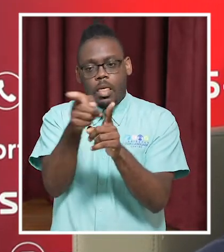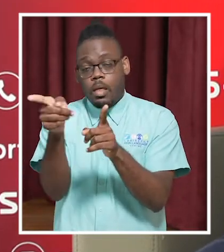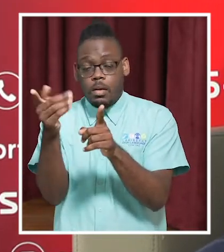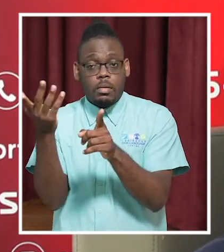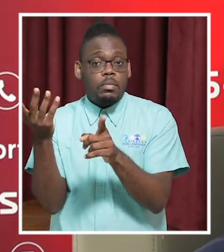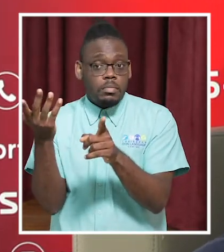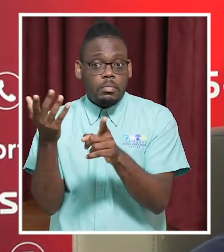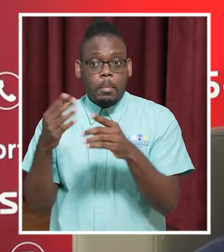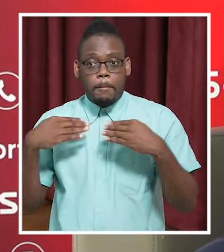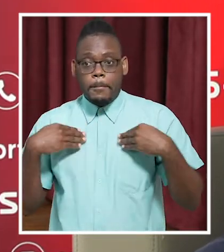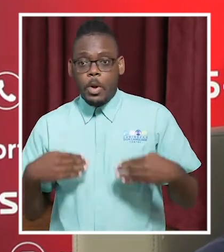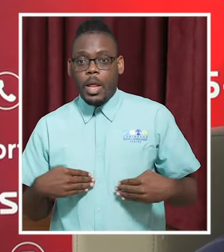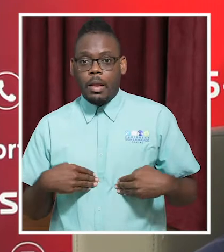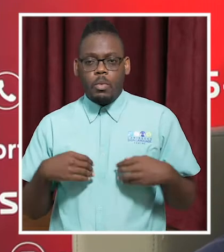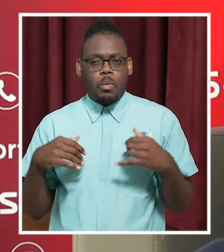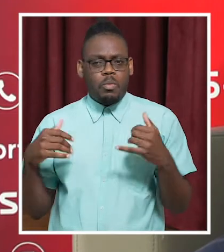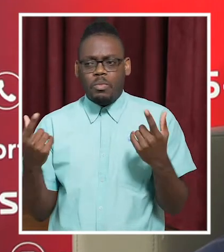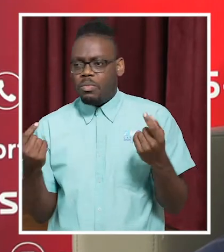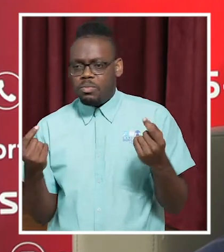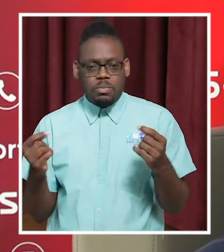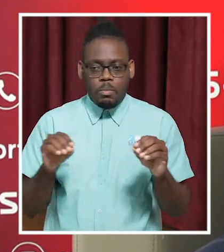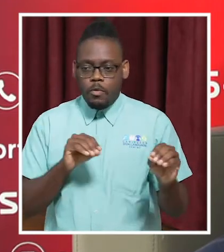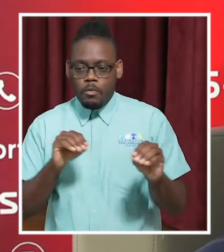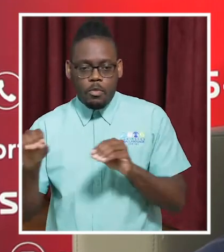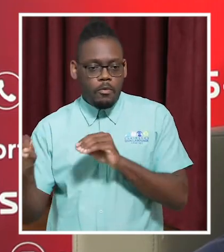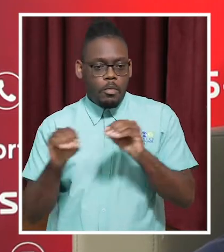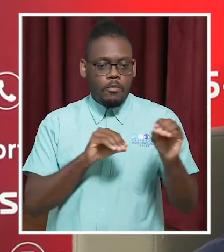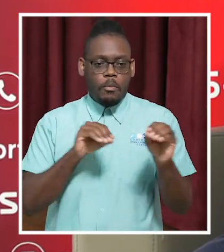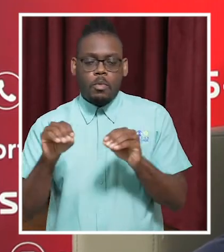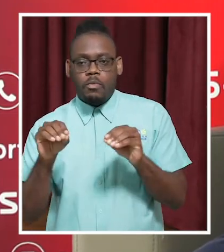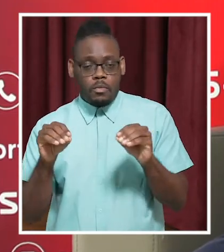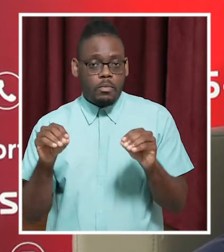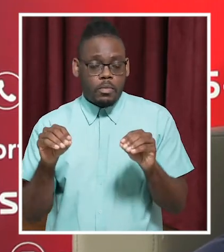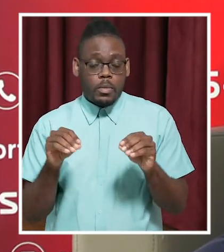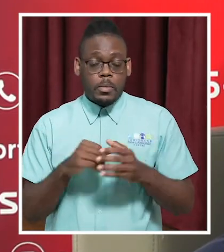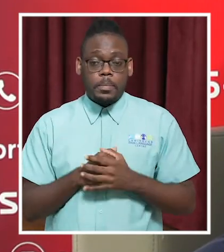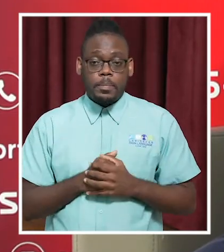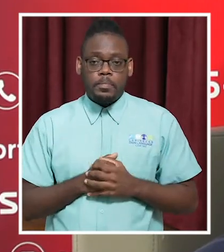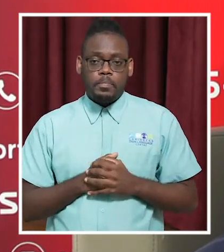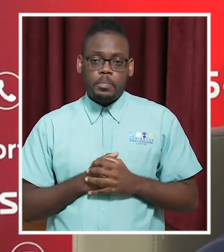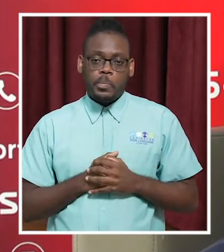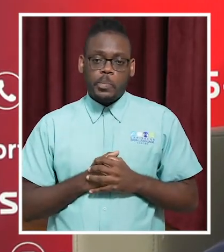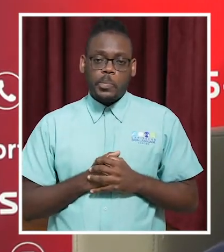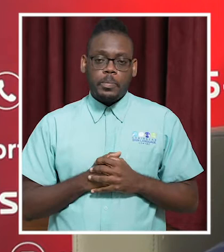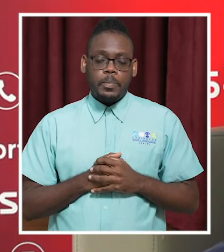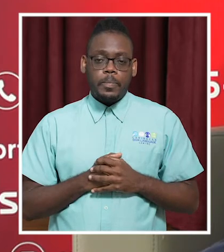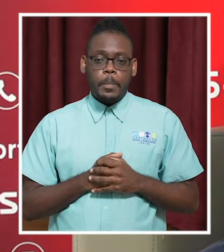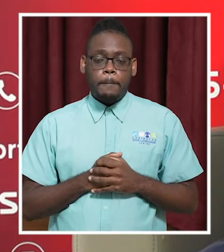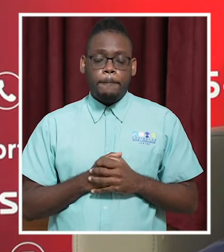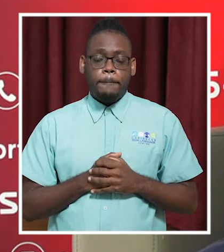name suggests, the condition is defined and characterized